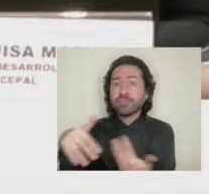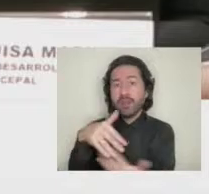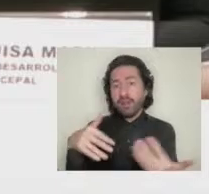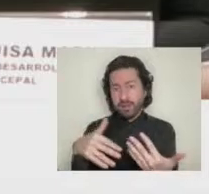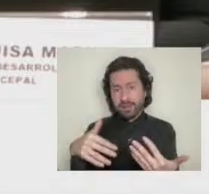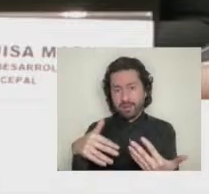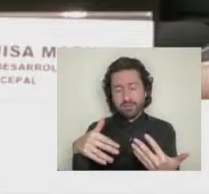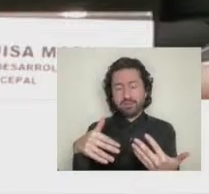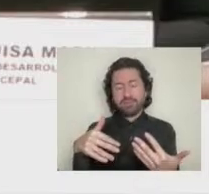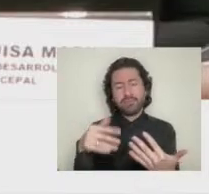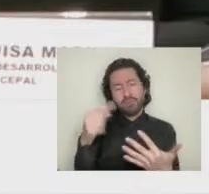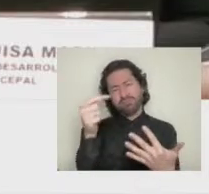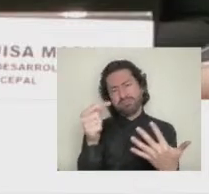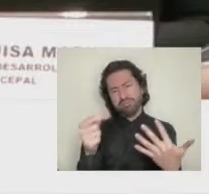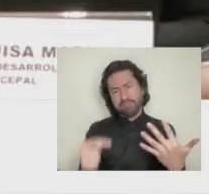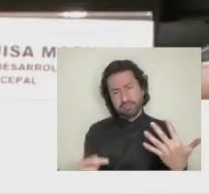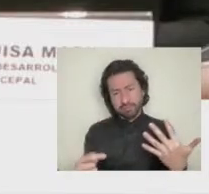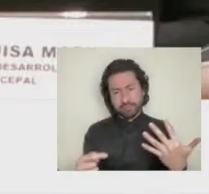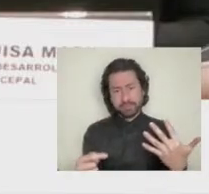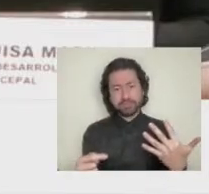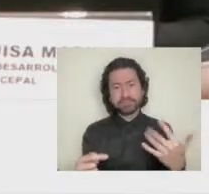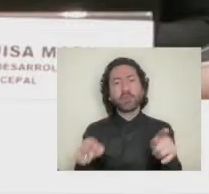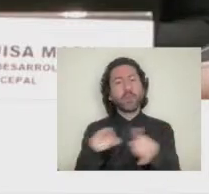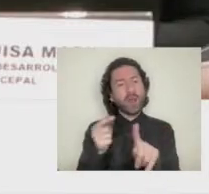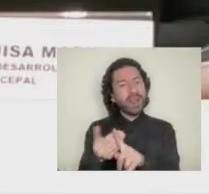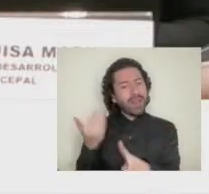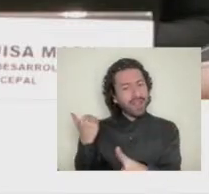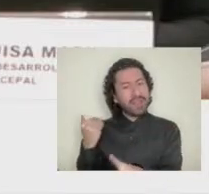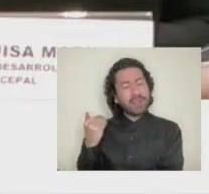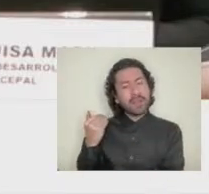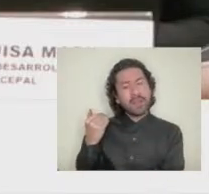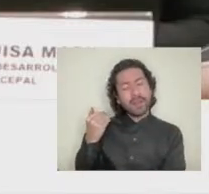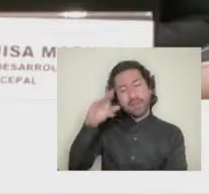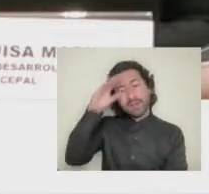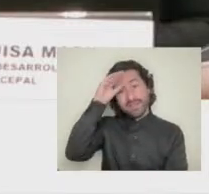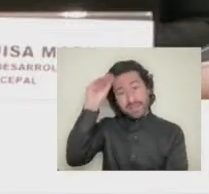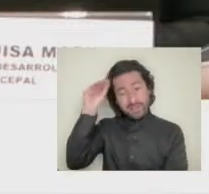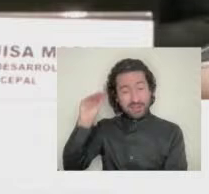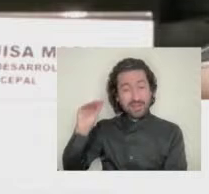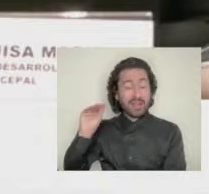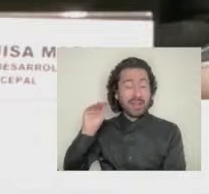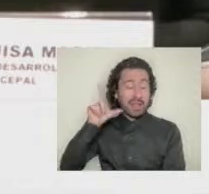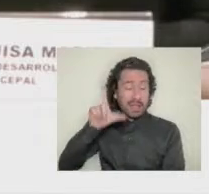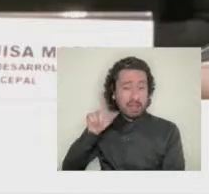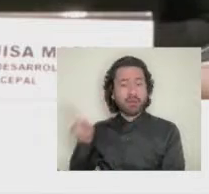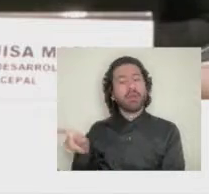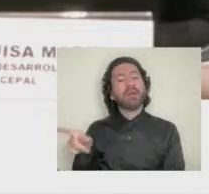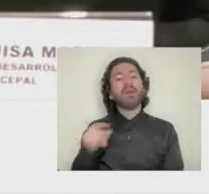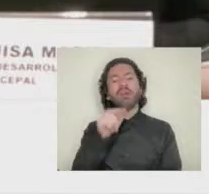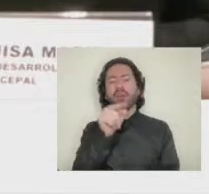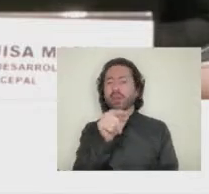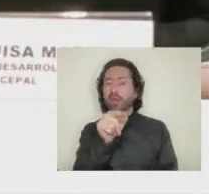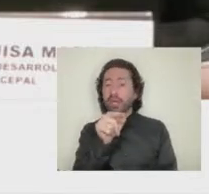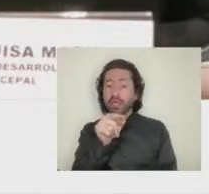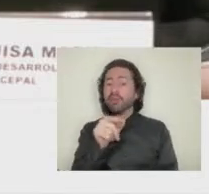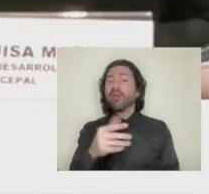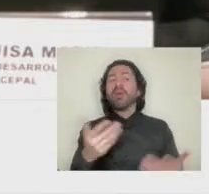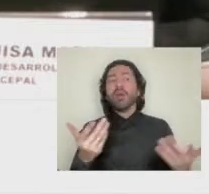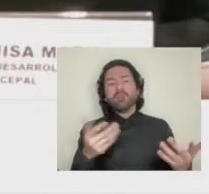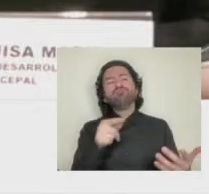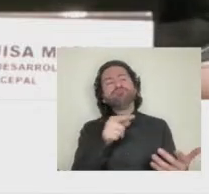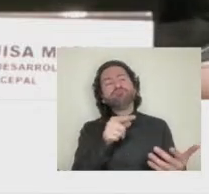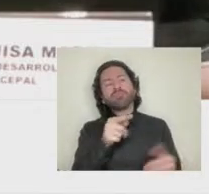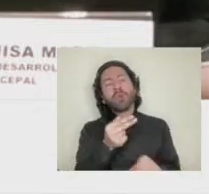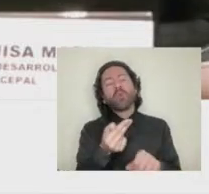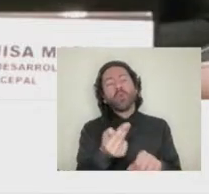housing, labor inclusion, access to social protection, as mentioned by Professor Marmot. Now, this is the framework we